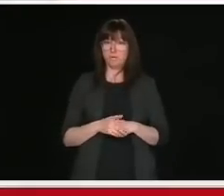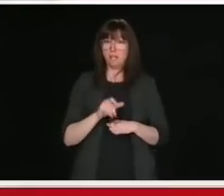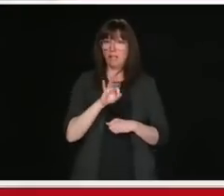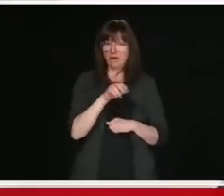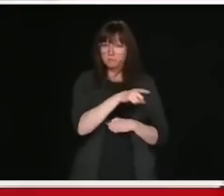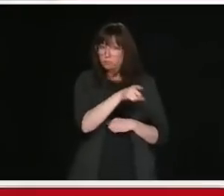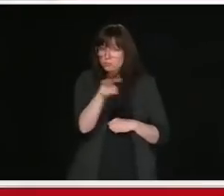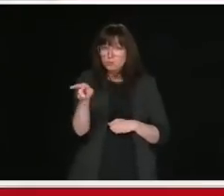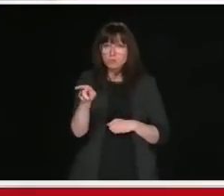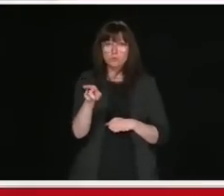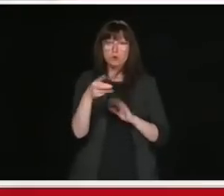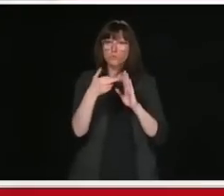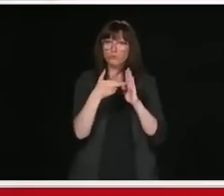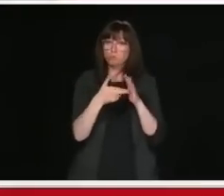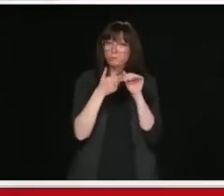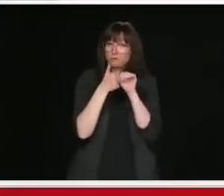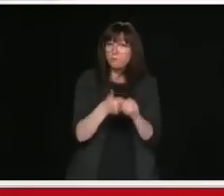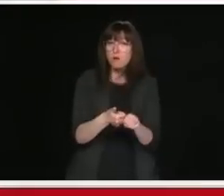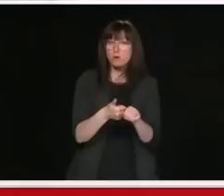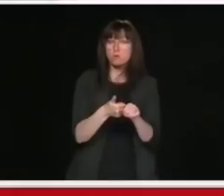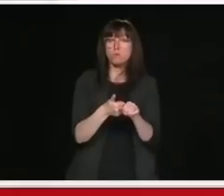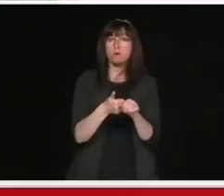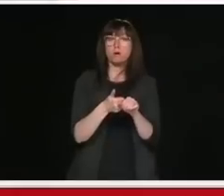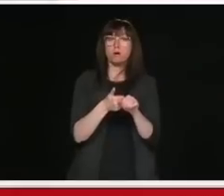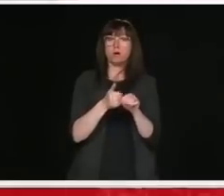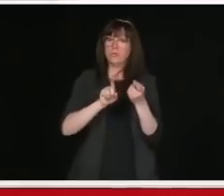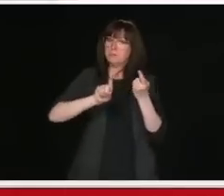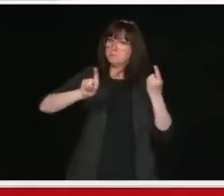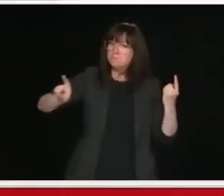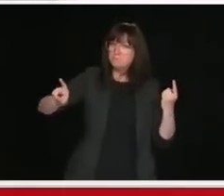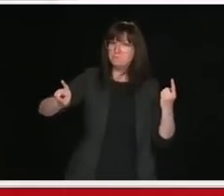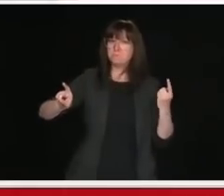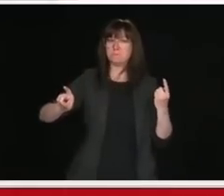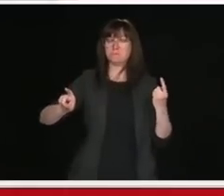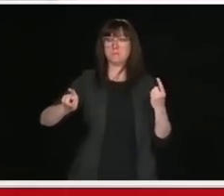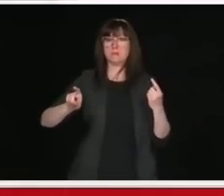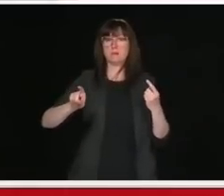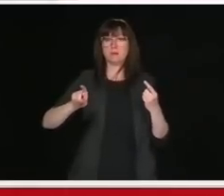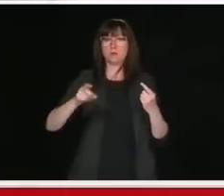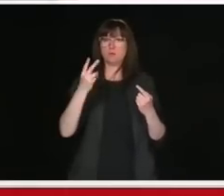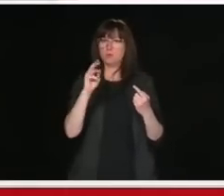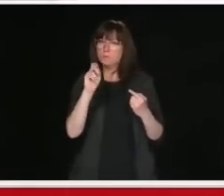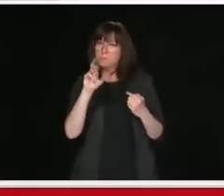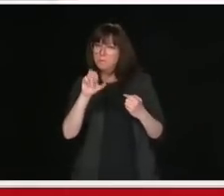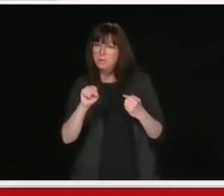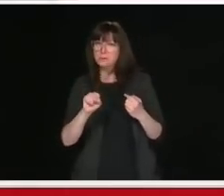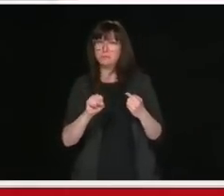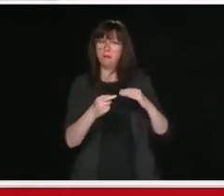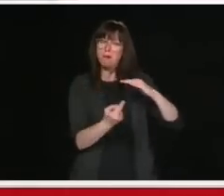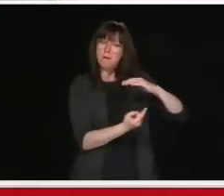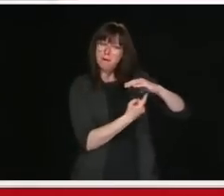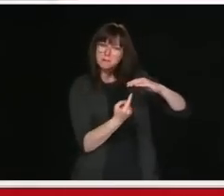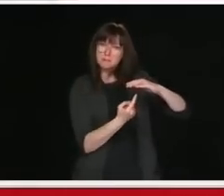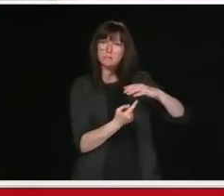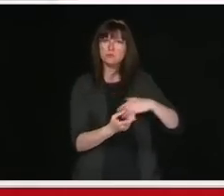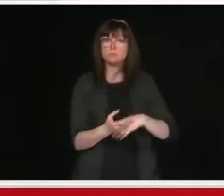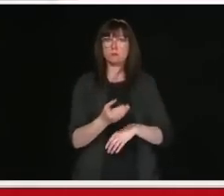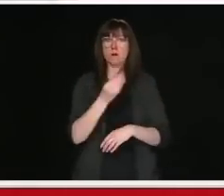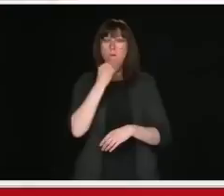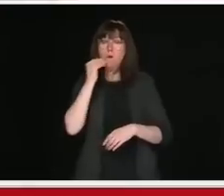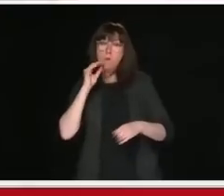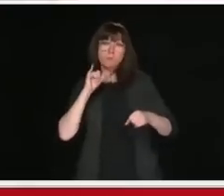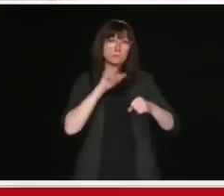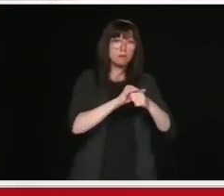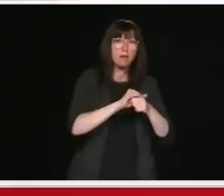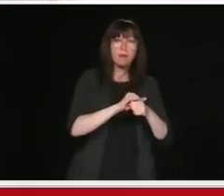social distancing, around staying 2 meters apart, around isolation, about not going out for groceries more than once